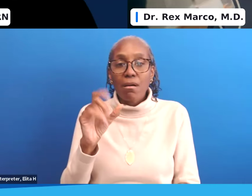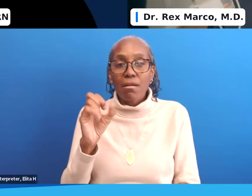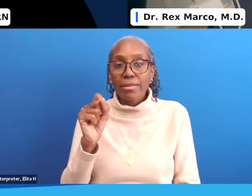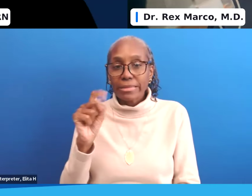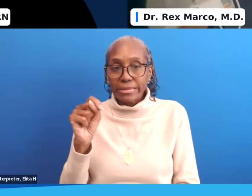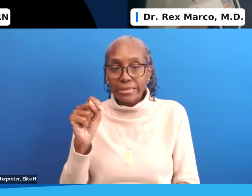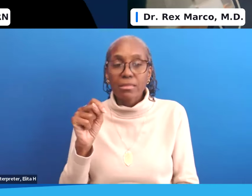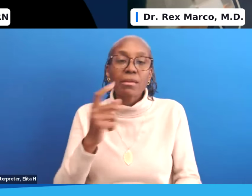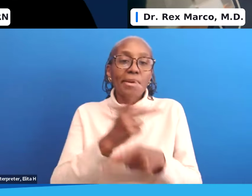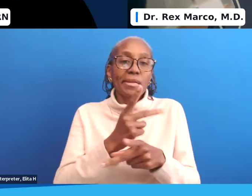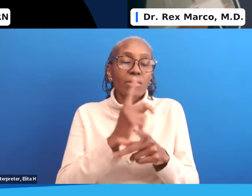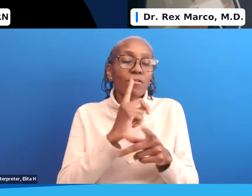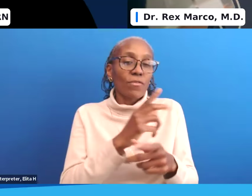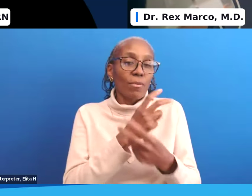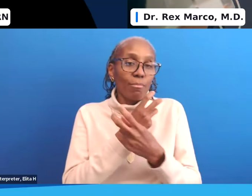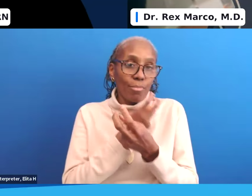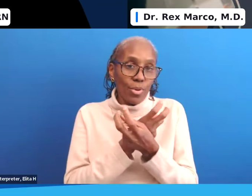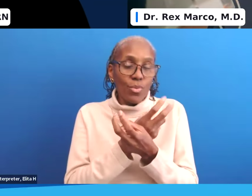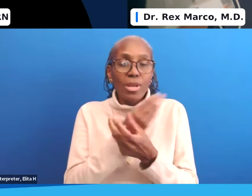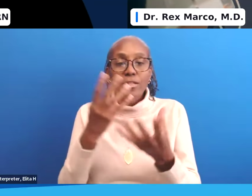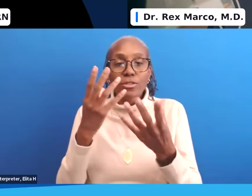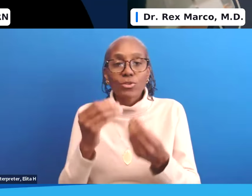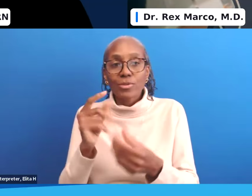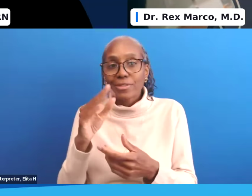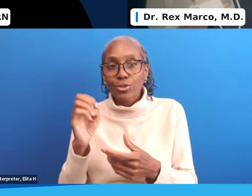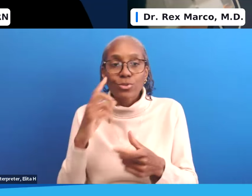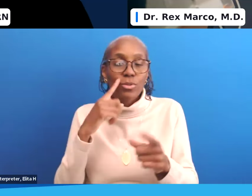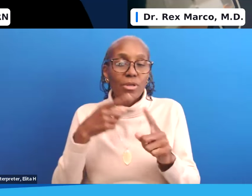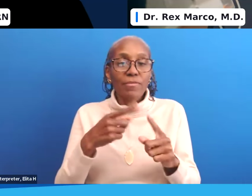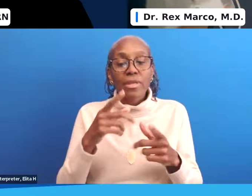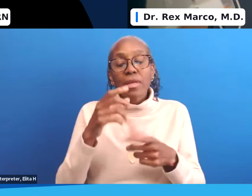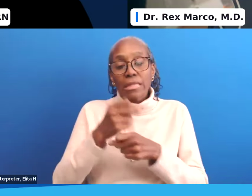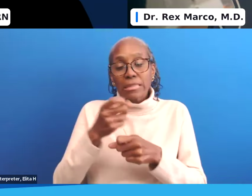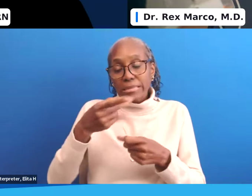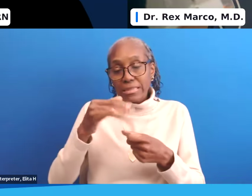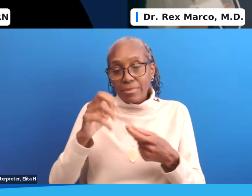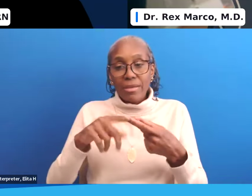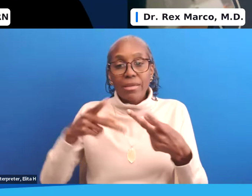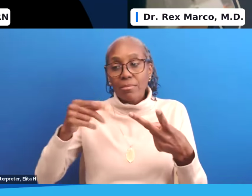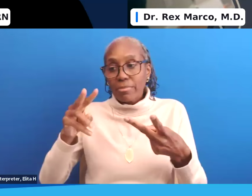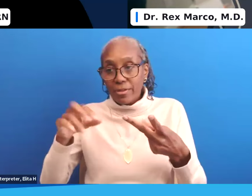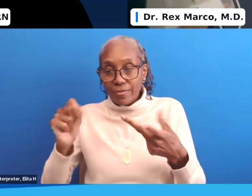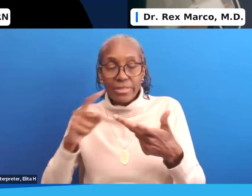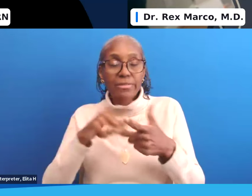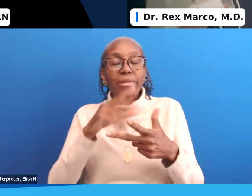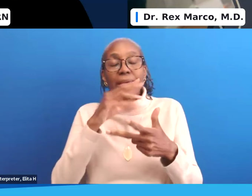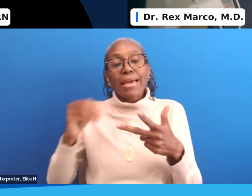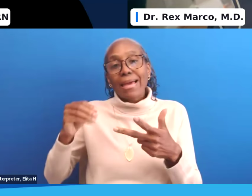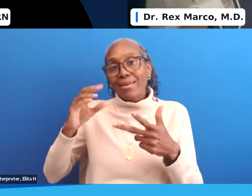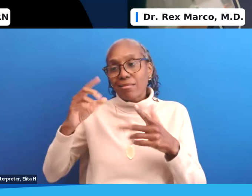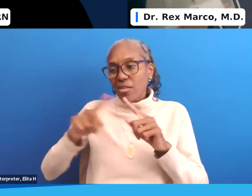tissue tumors of the extremities and pelvis and spine. And I'm a spine surgeon.